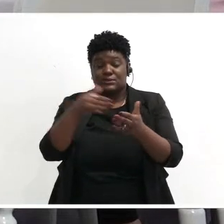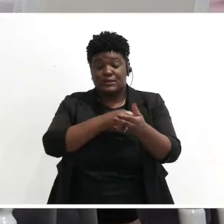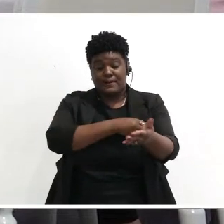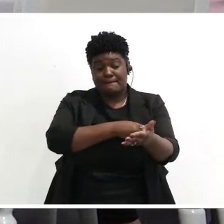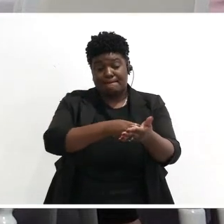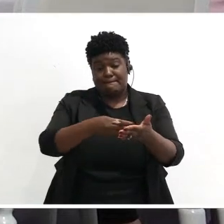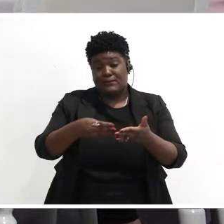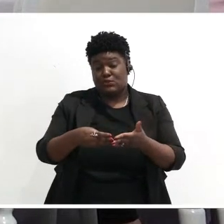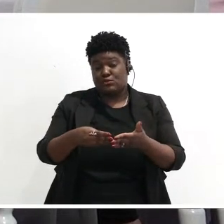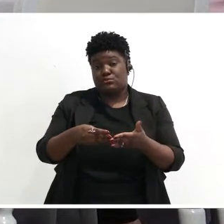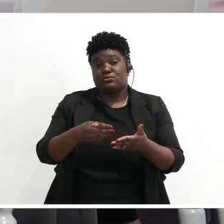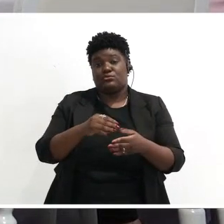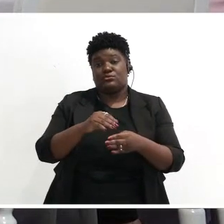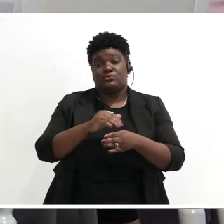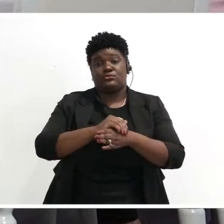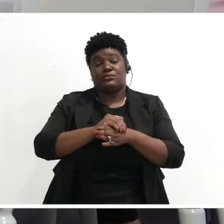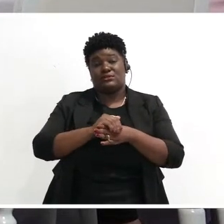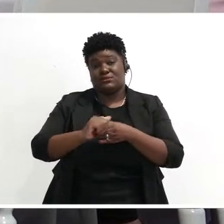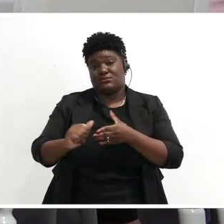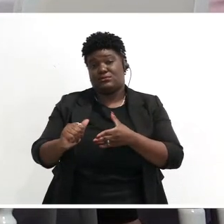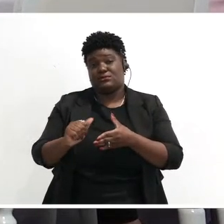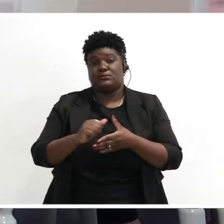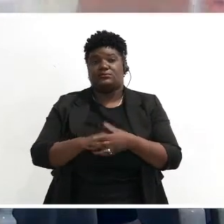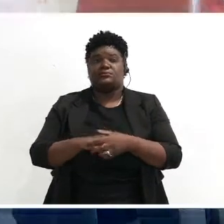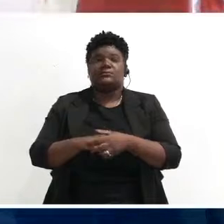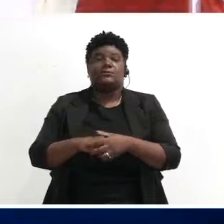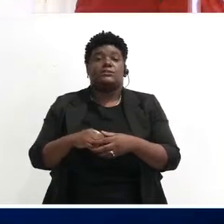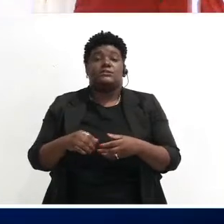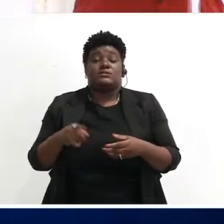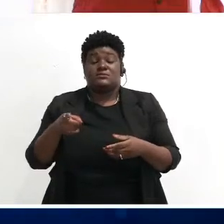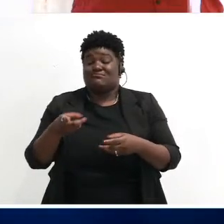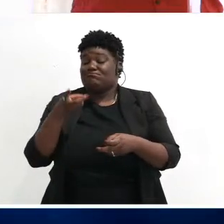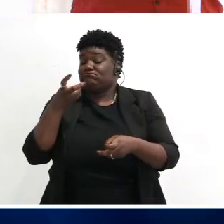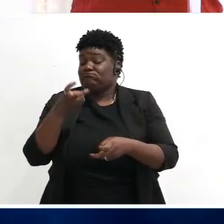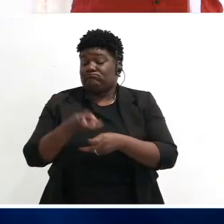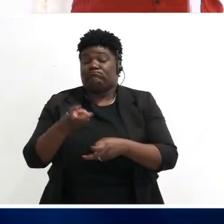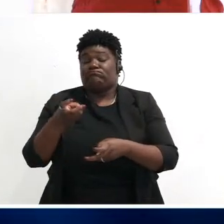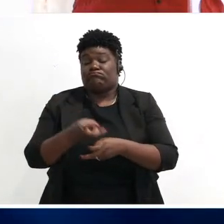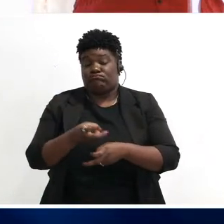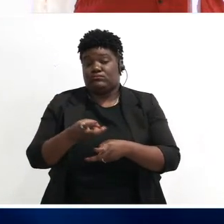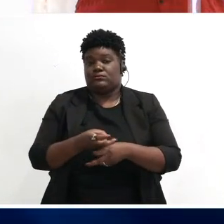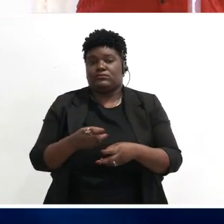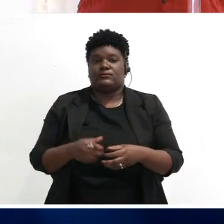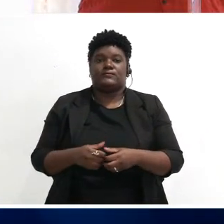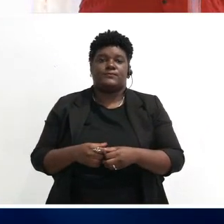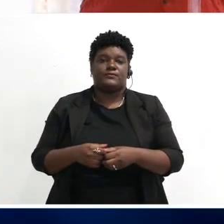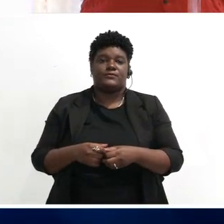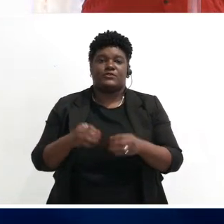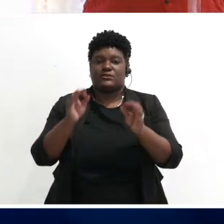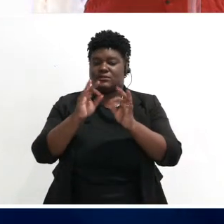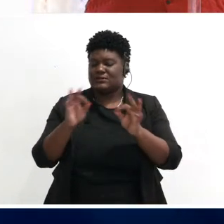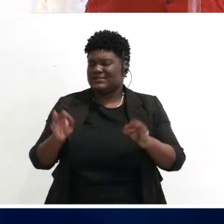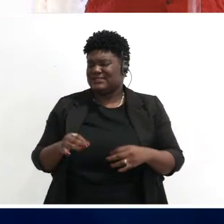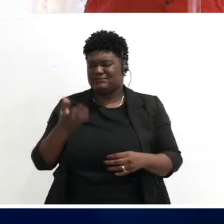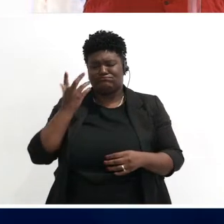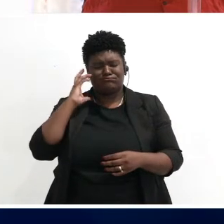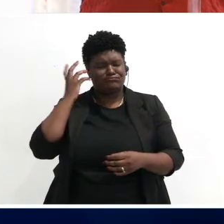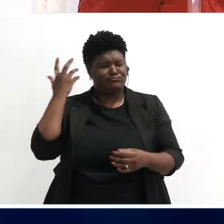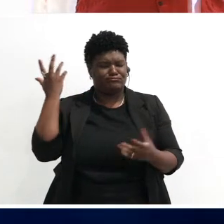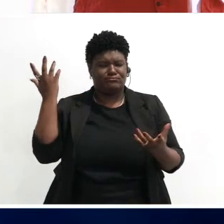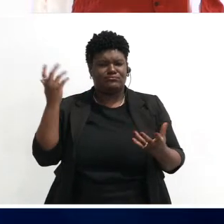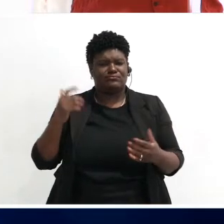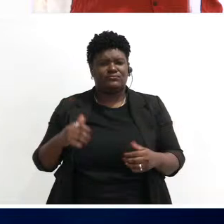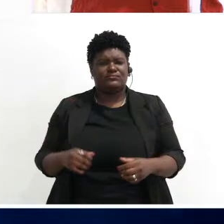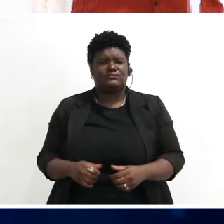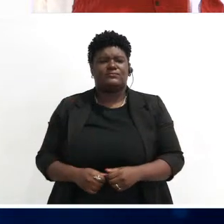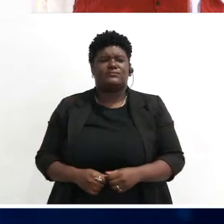complex. And it's crazy how they work. So the extreme UV